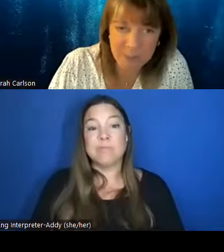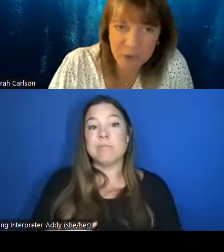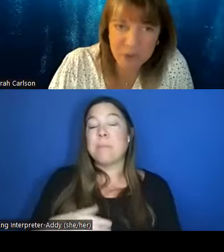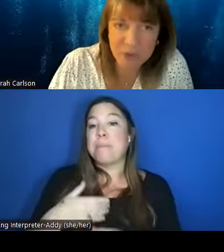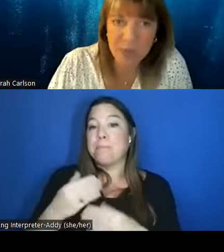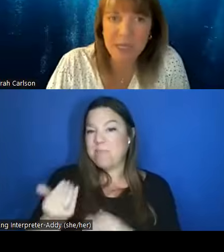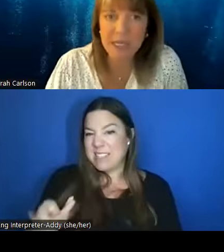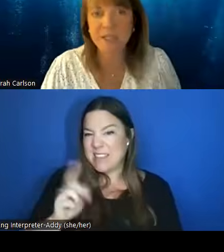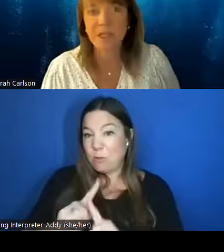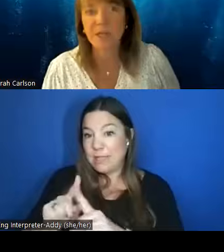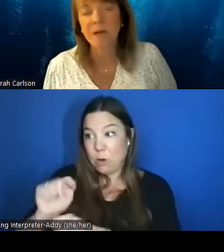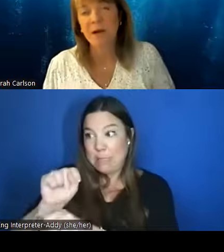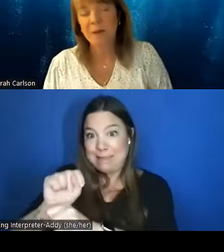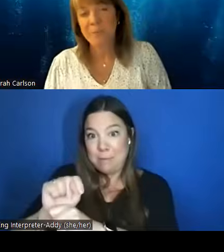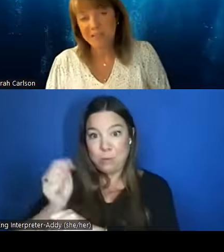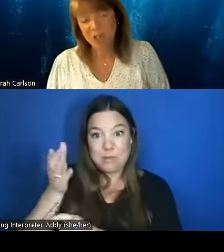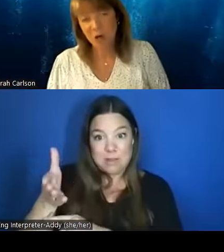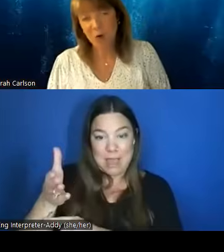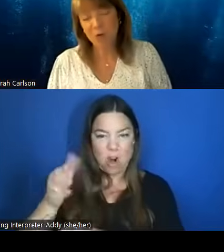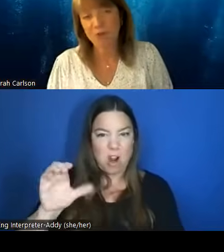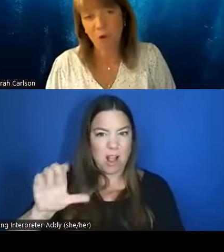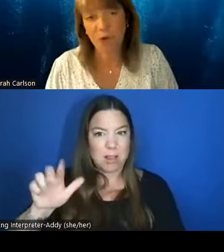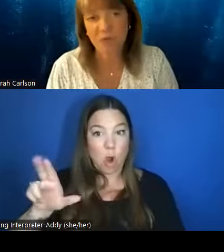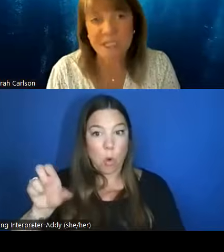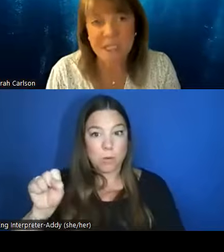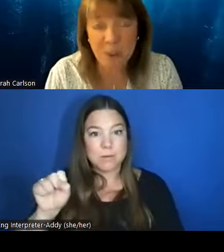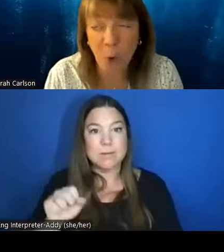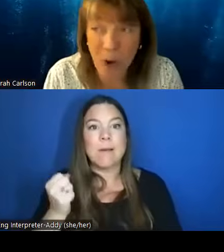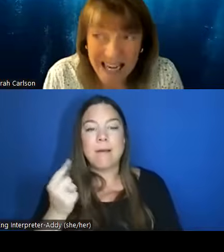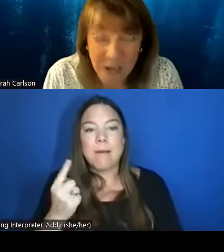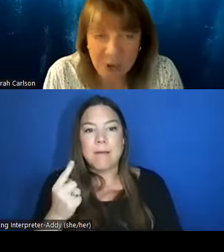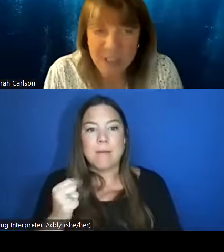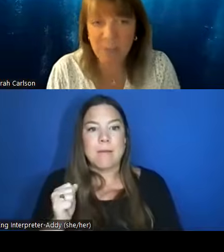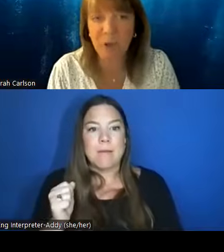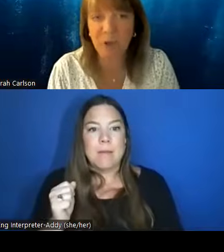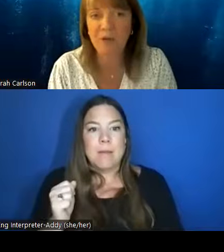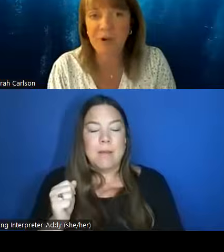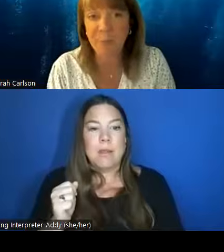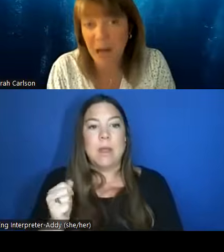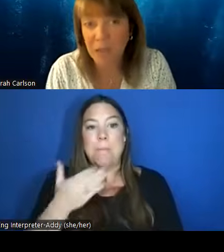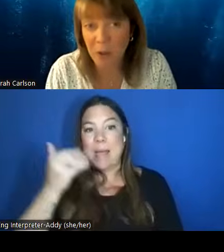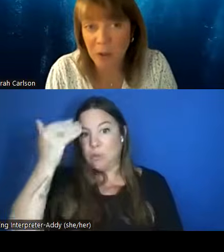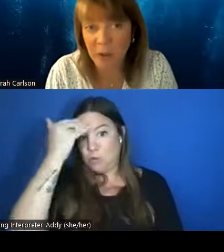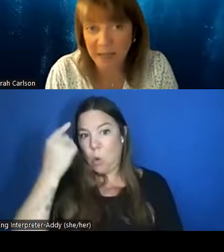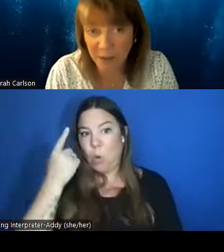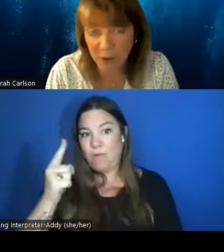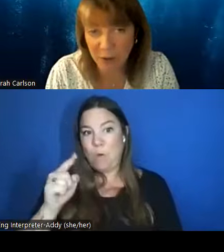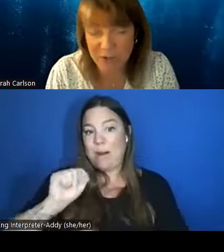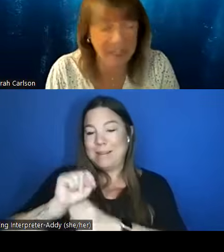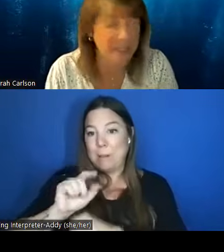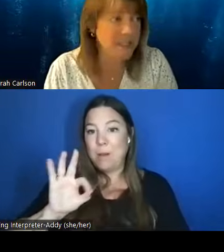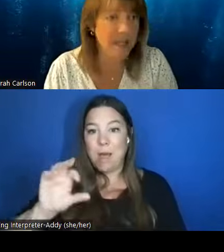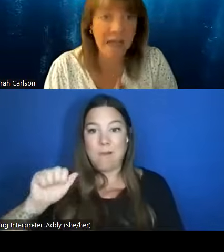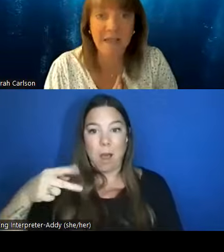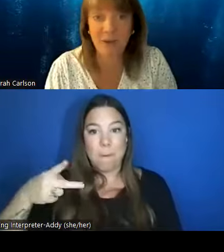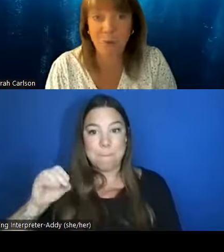several temples, but is best known for the oracular temple of Apollo at Claros.